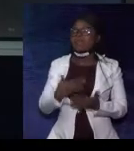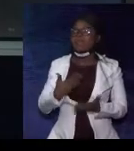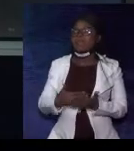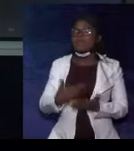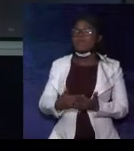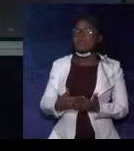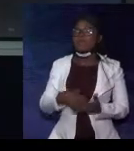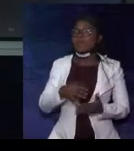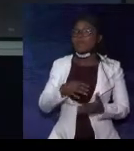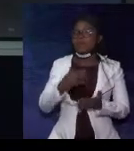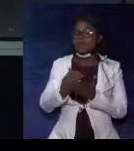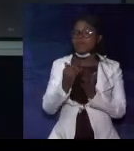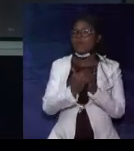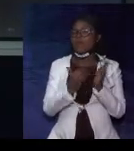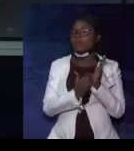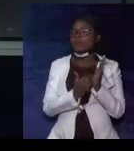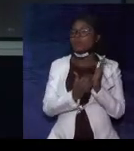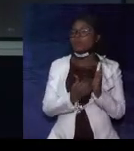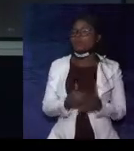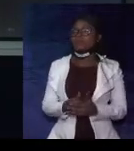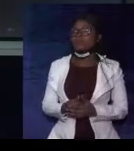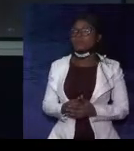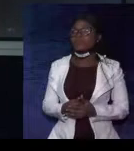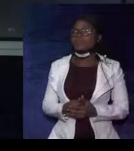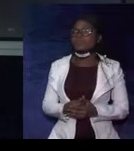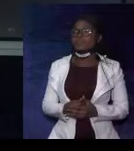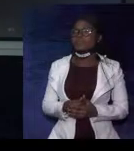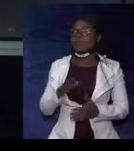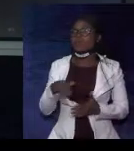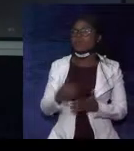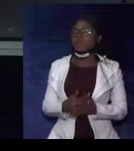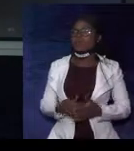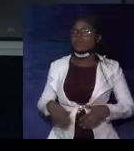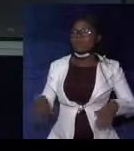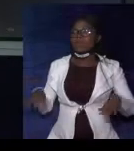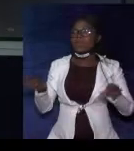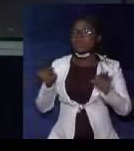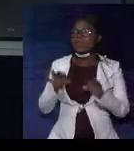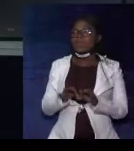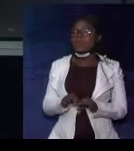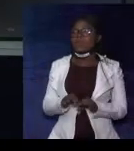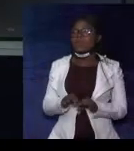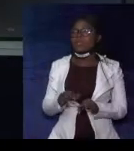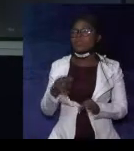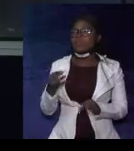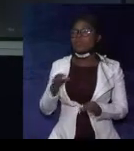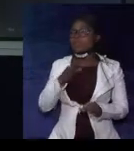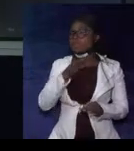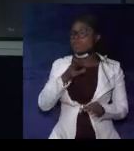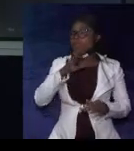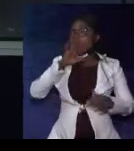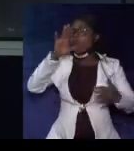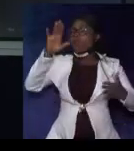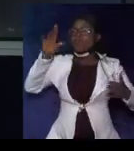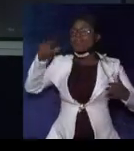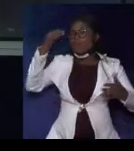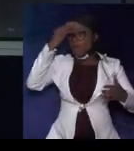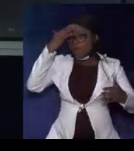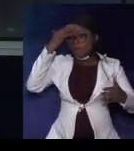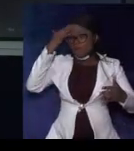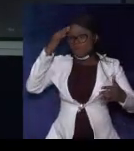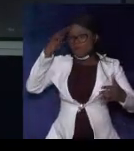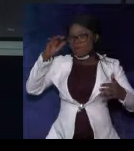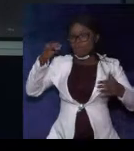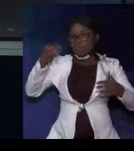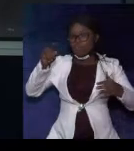a record to keep all the money spent on the farm. Now, having known the